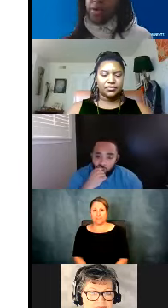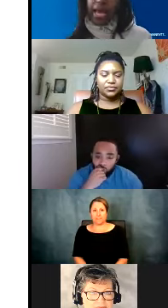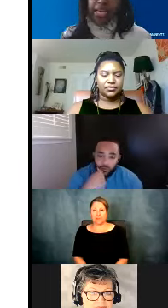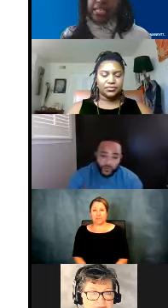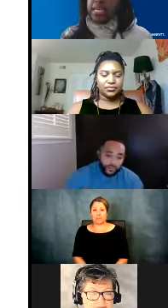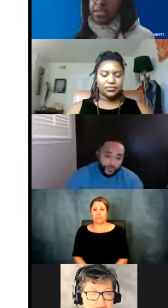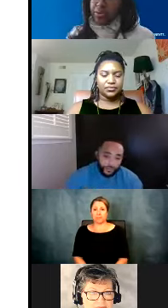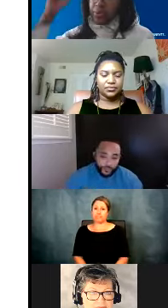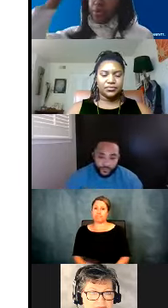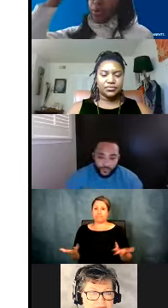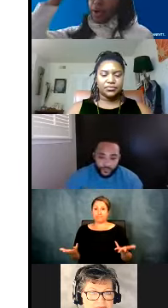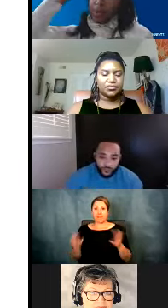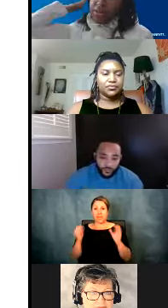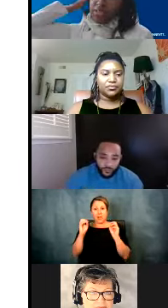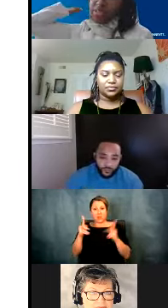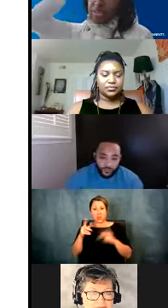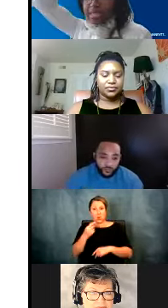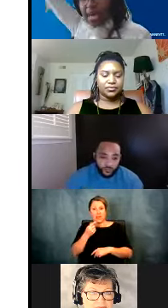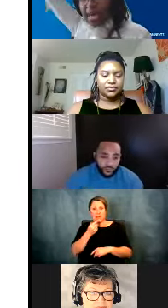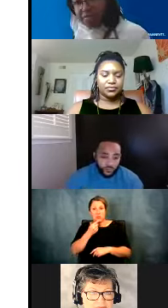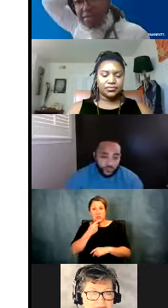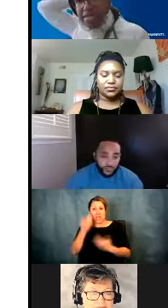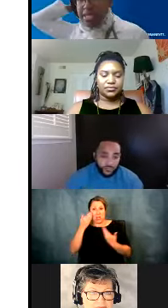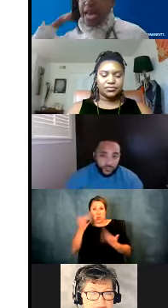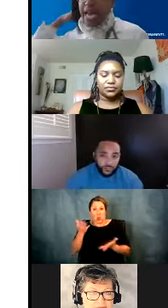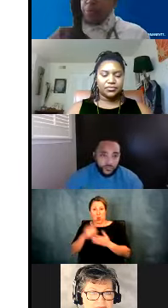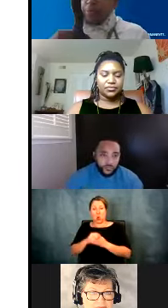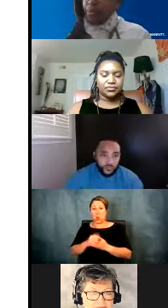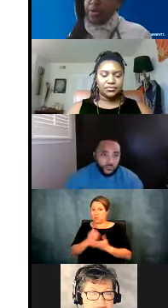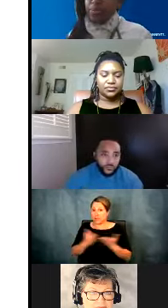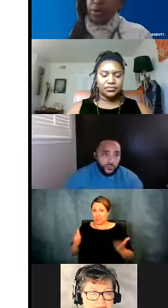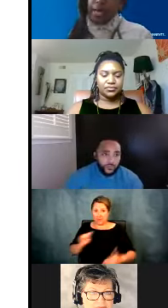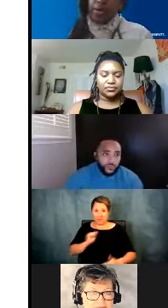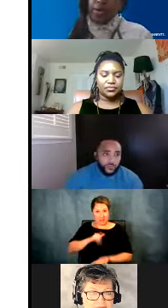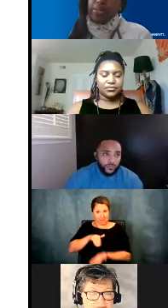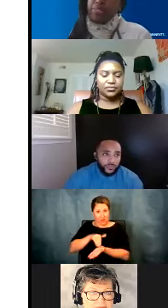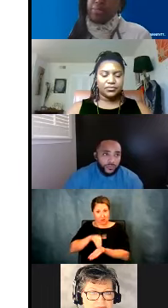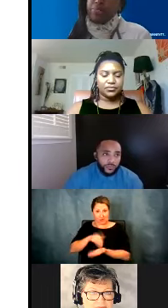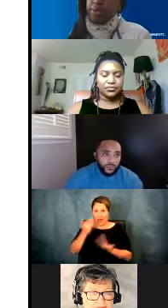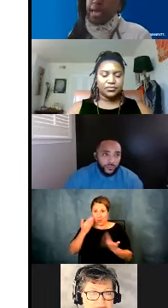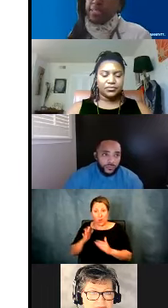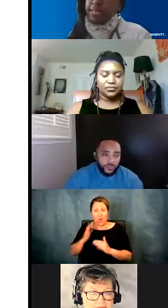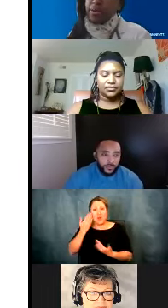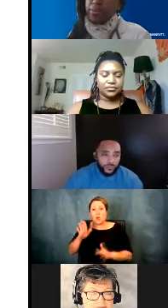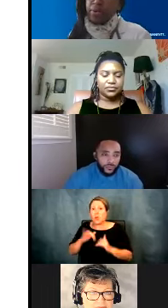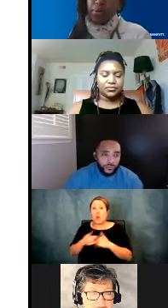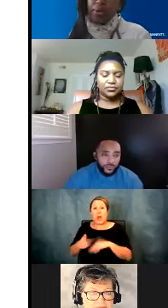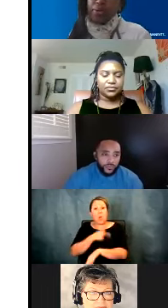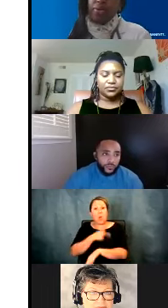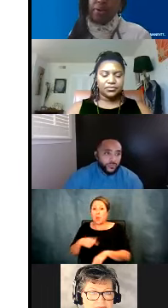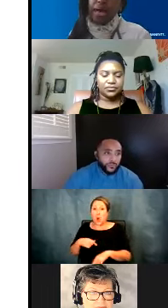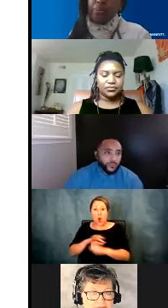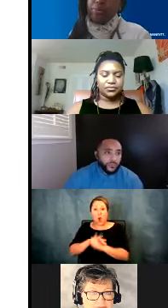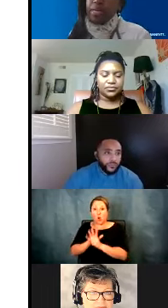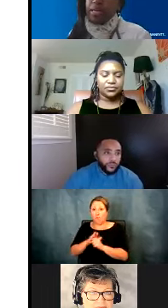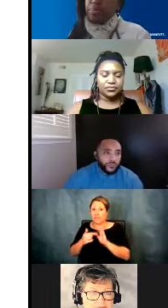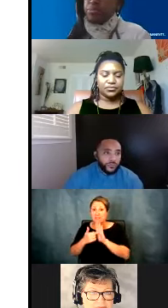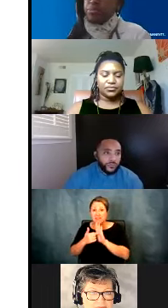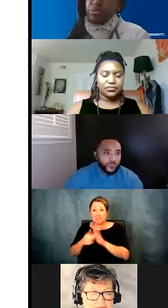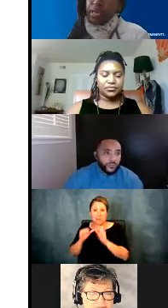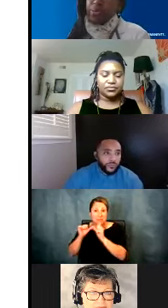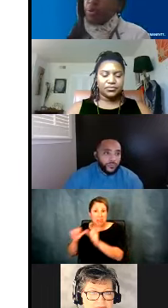It's okay to say that you don't know. I mean, there's still things that as a physician, I don't know. I don't know how long symptoms will last. I don't know whether or not we'll